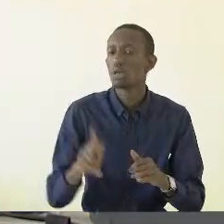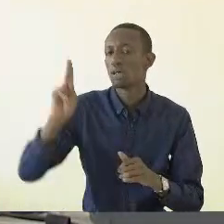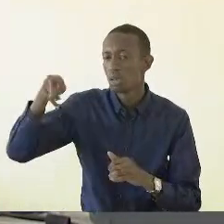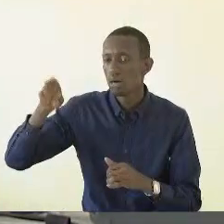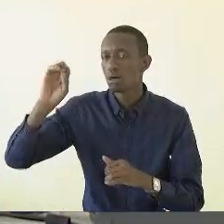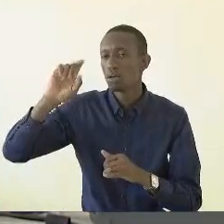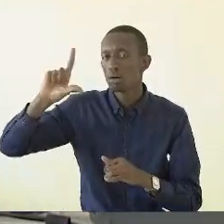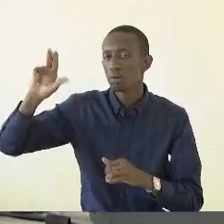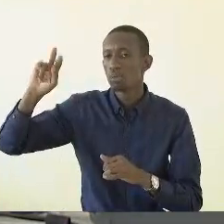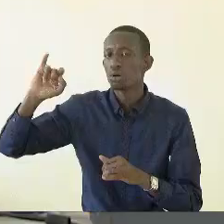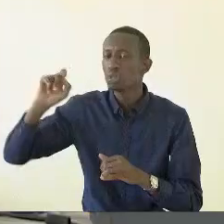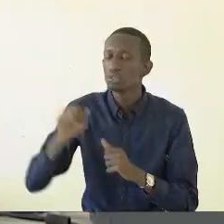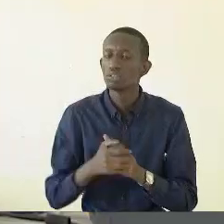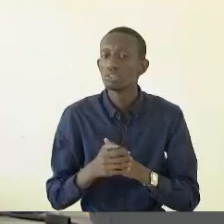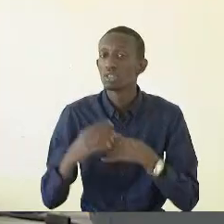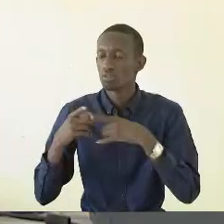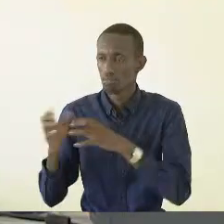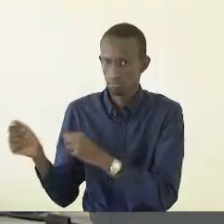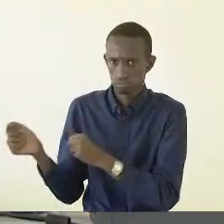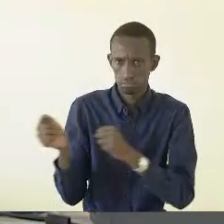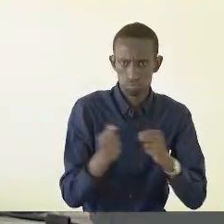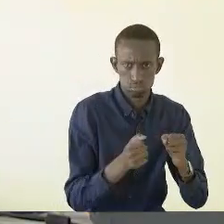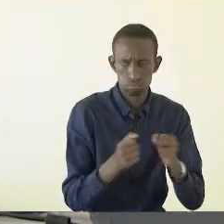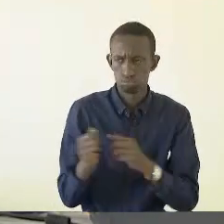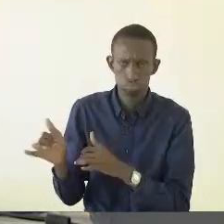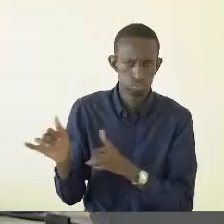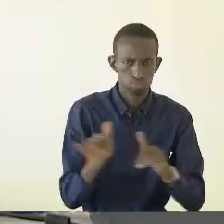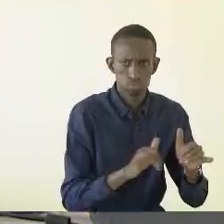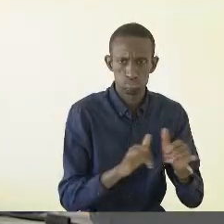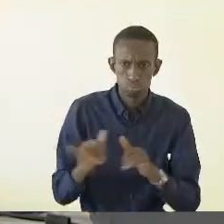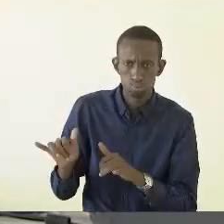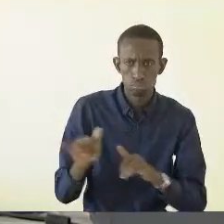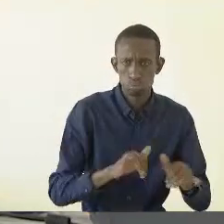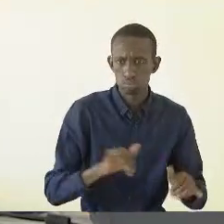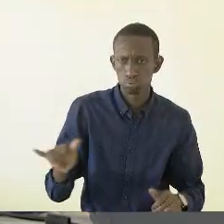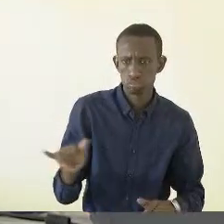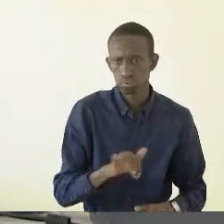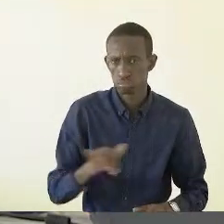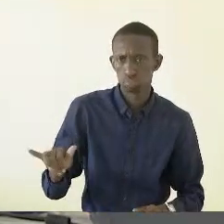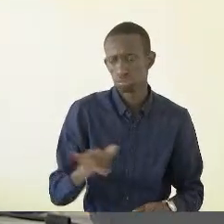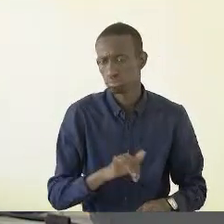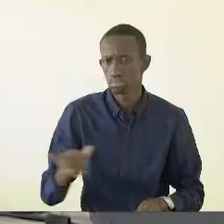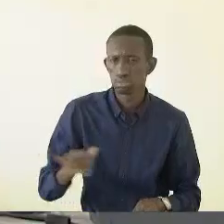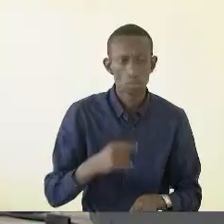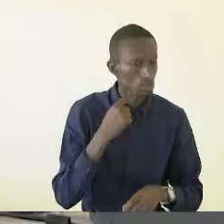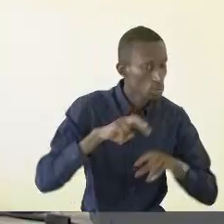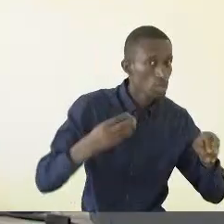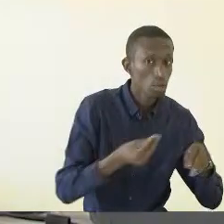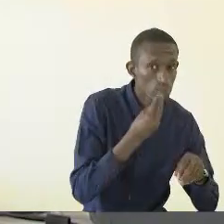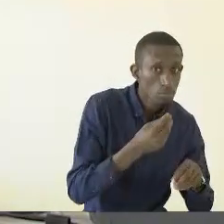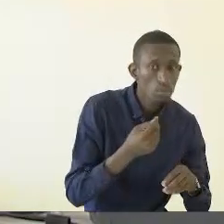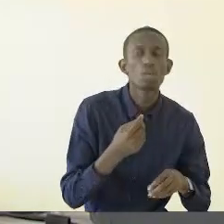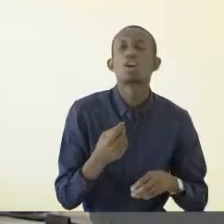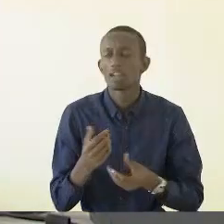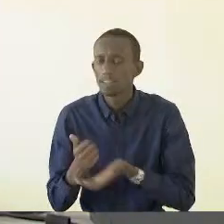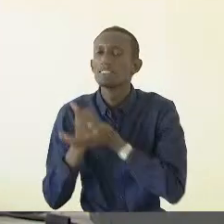parts. As they move to another flower looking for nectar, they pollinate it. And